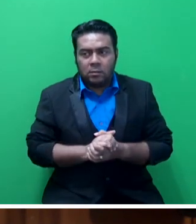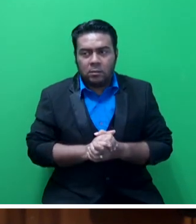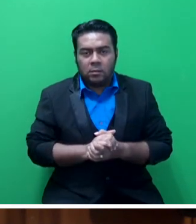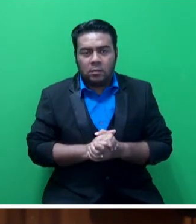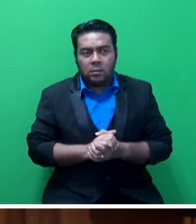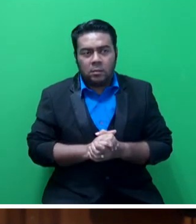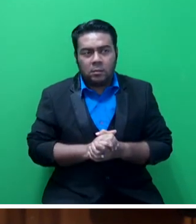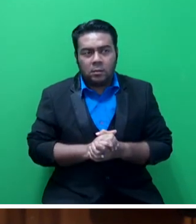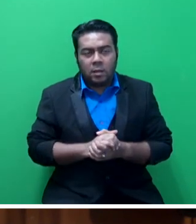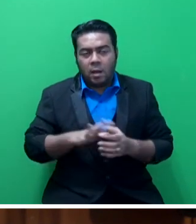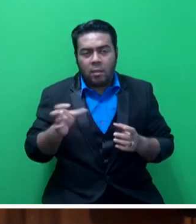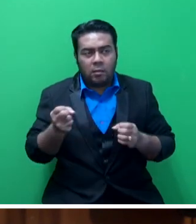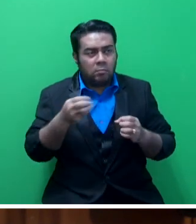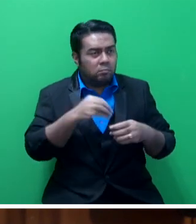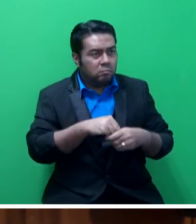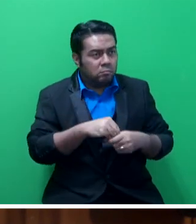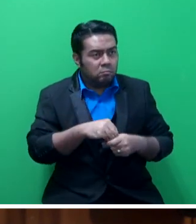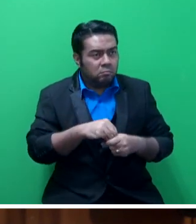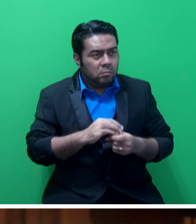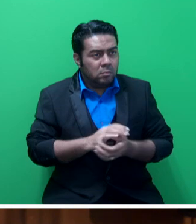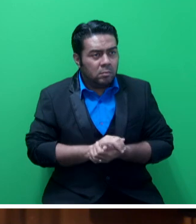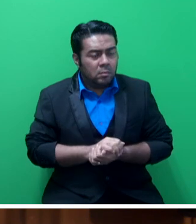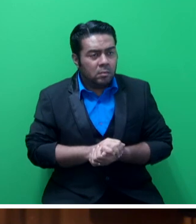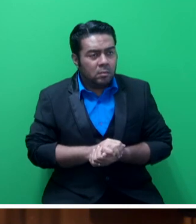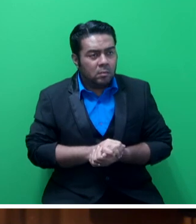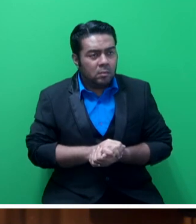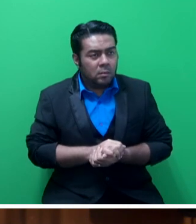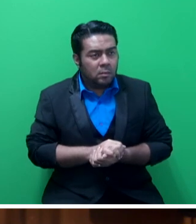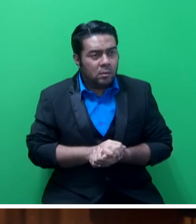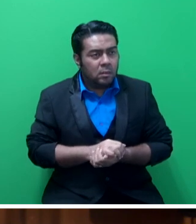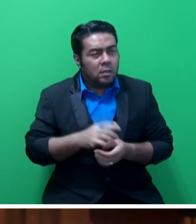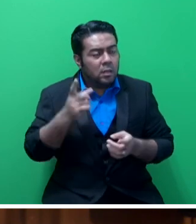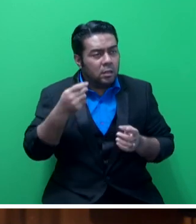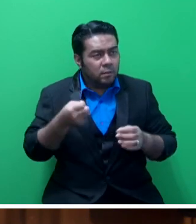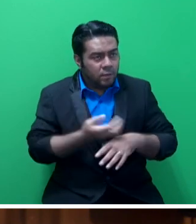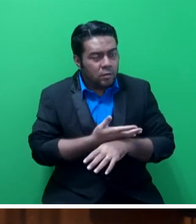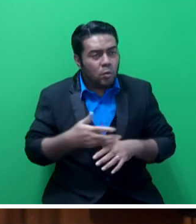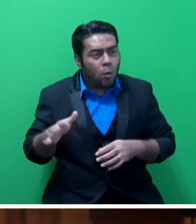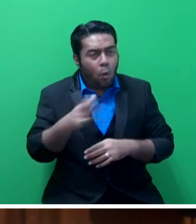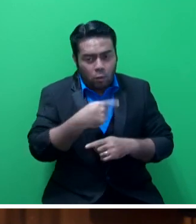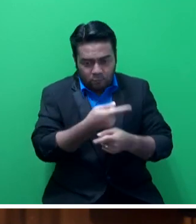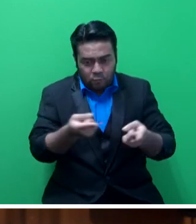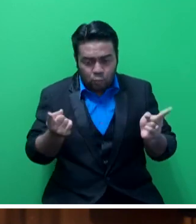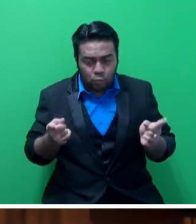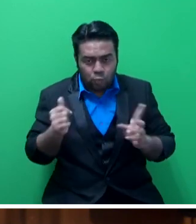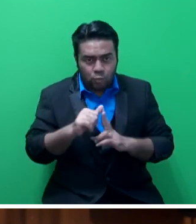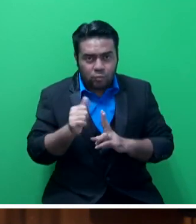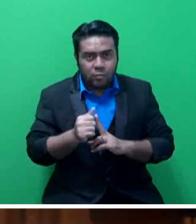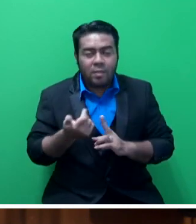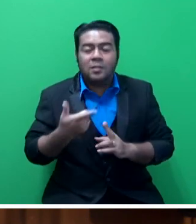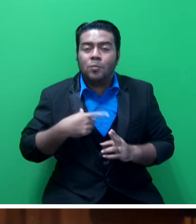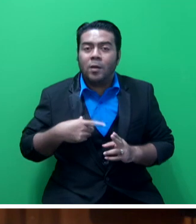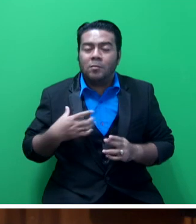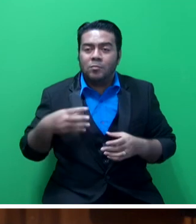that in place. We've now put this in place, widespread consultations. It affects all of you also, and this is why it was put before